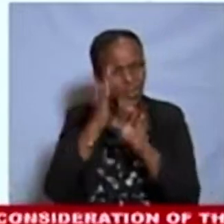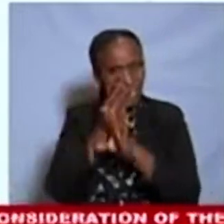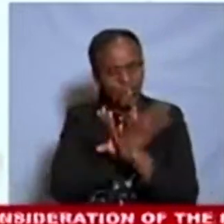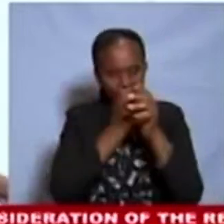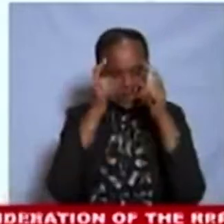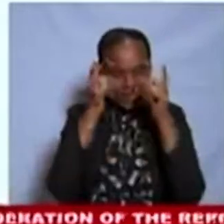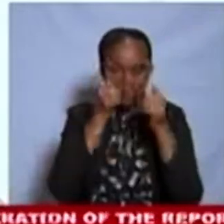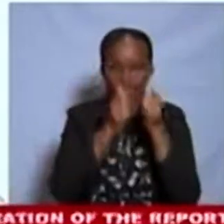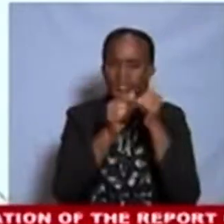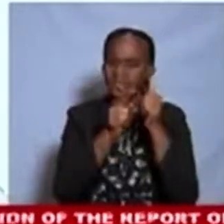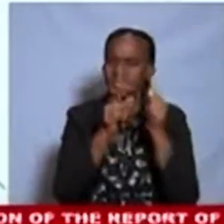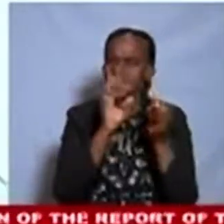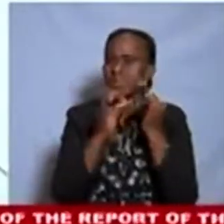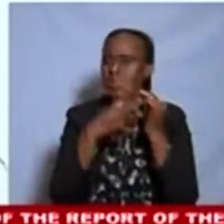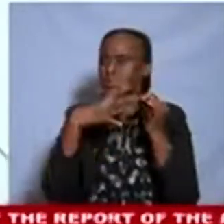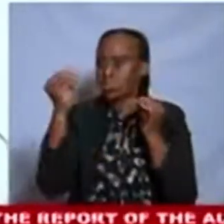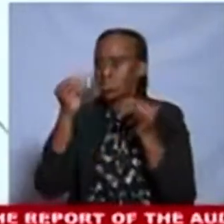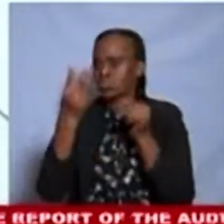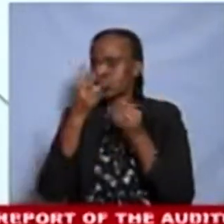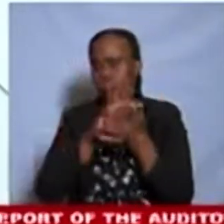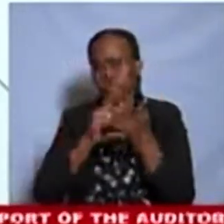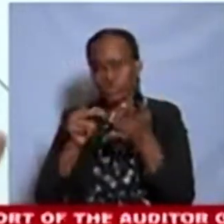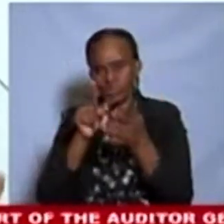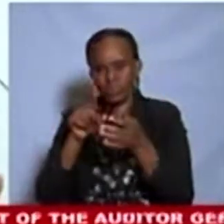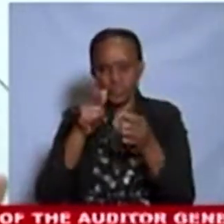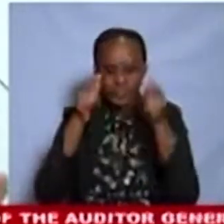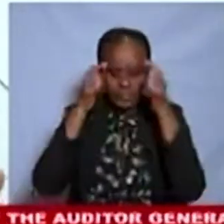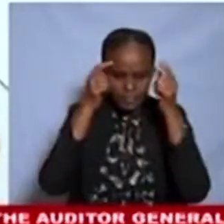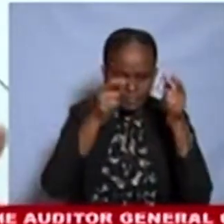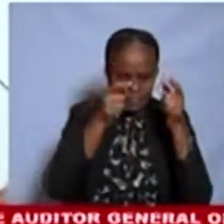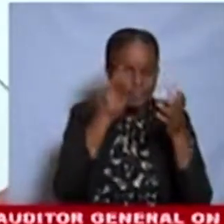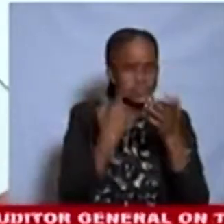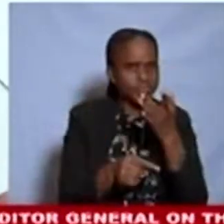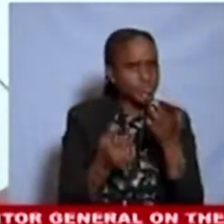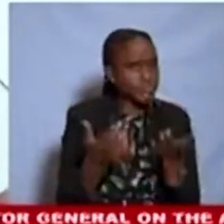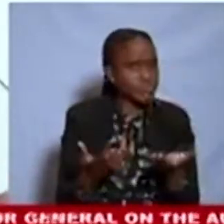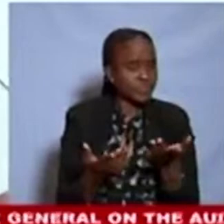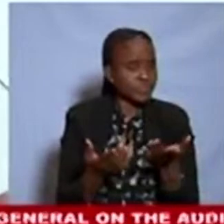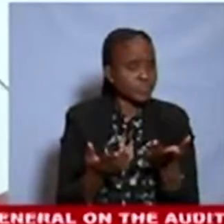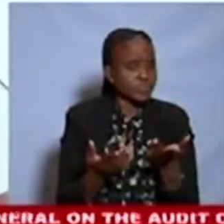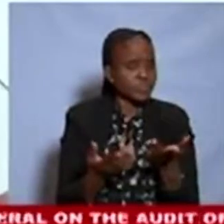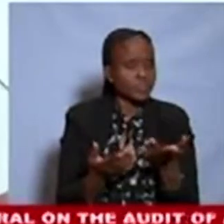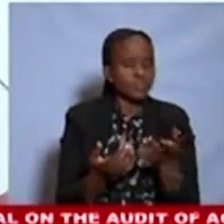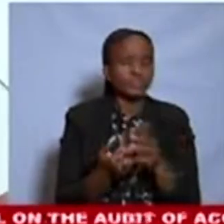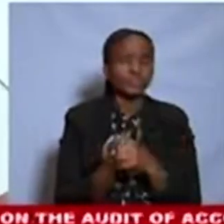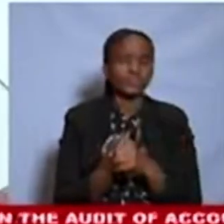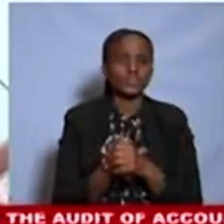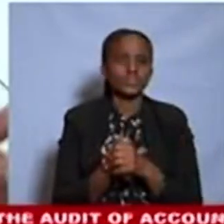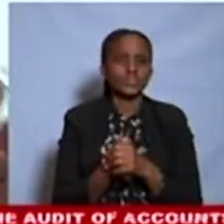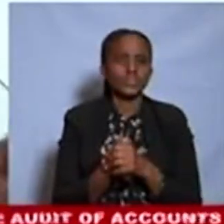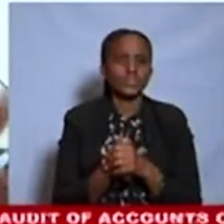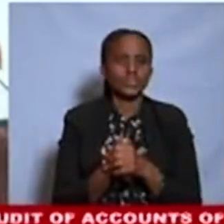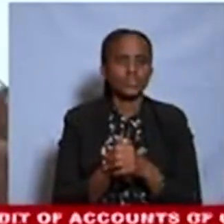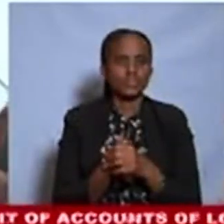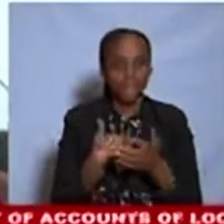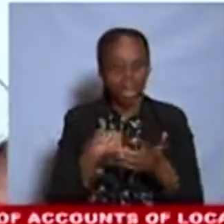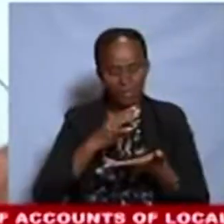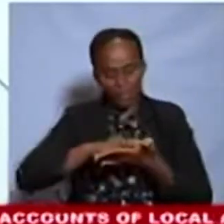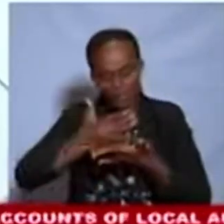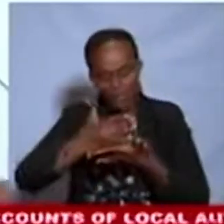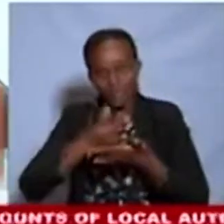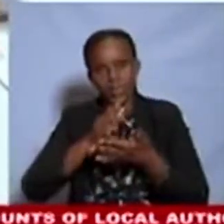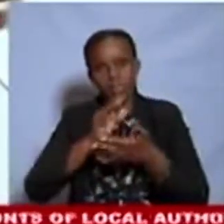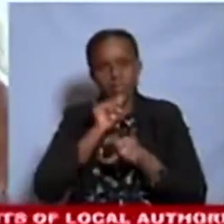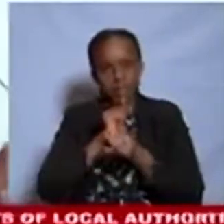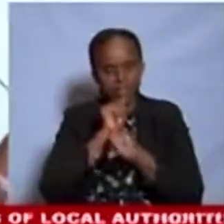Because usually if you are going out for 2 weeks or so, you hand over what you're supposed to hand over. If you have a laptop, so that work